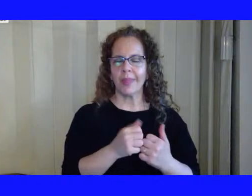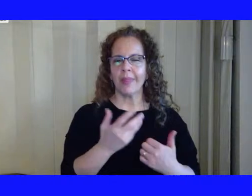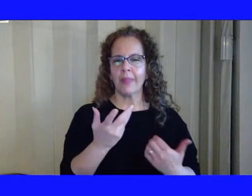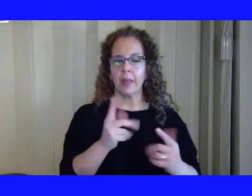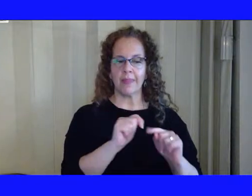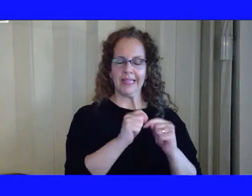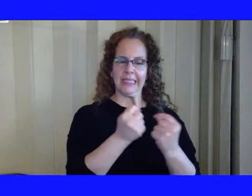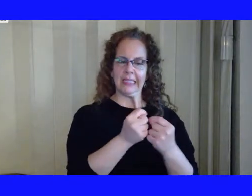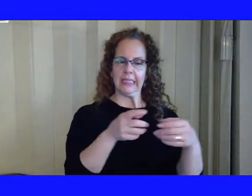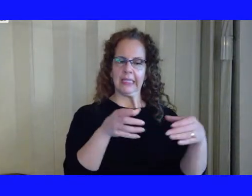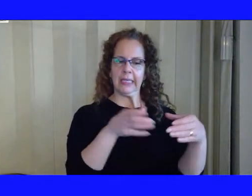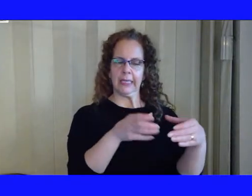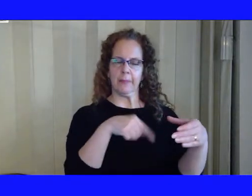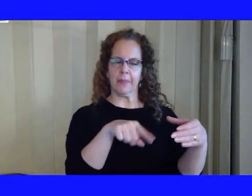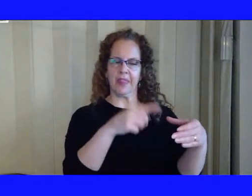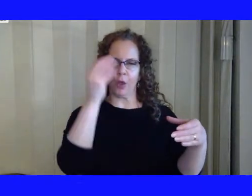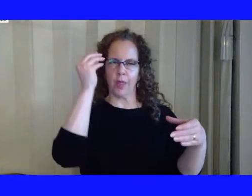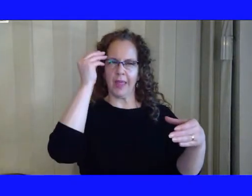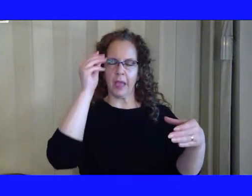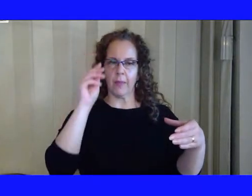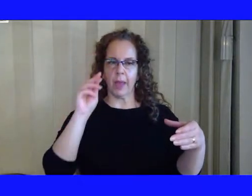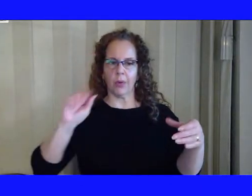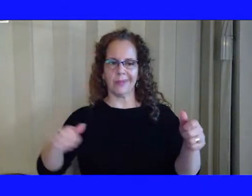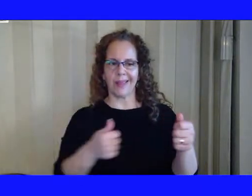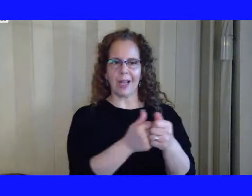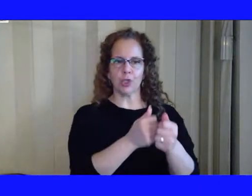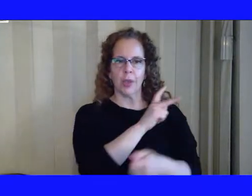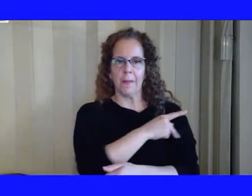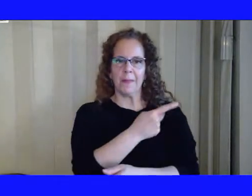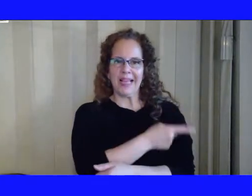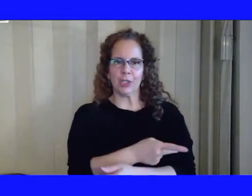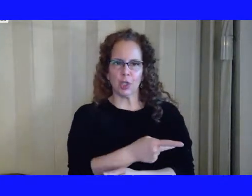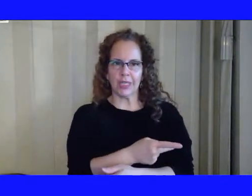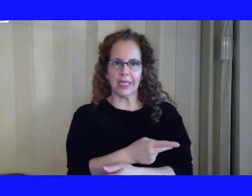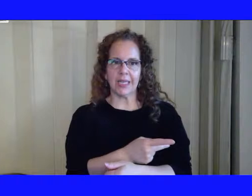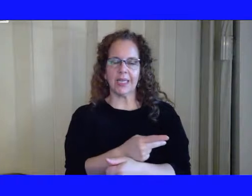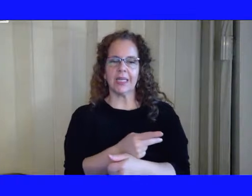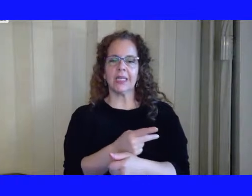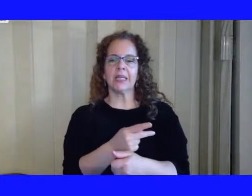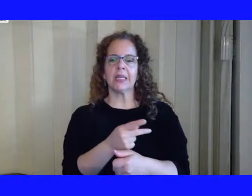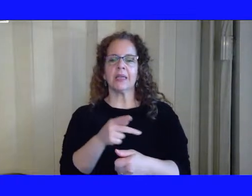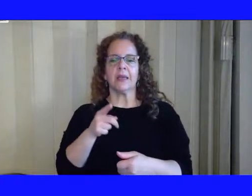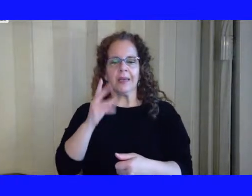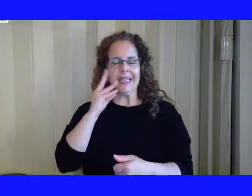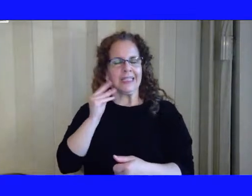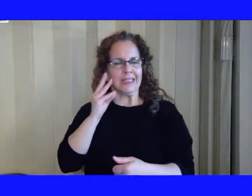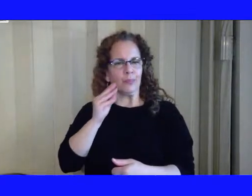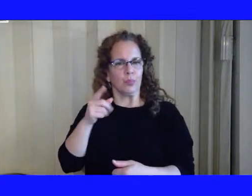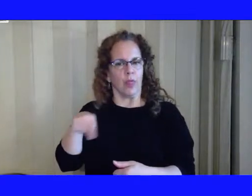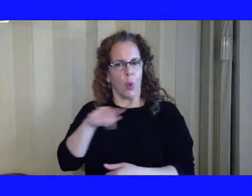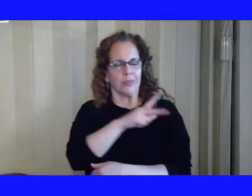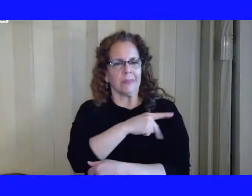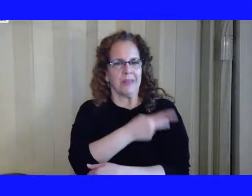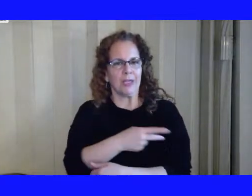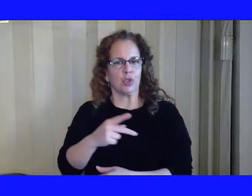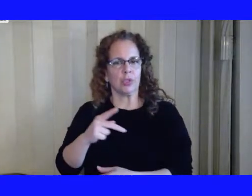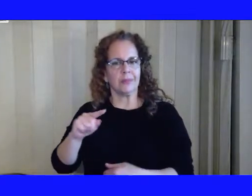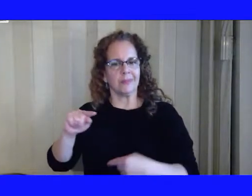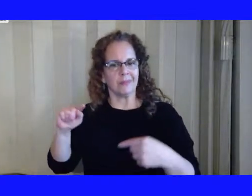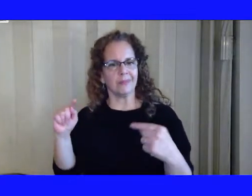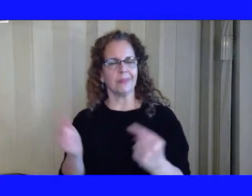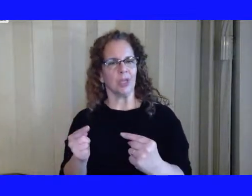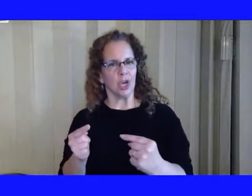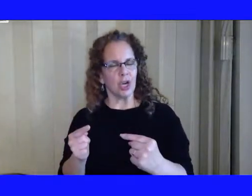that. So I think I'm okay. That was okay. That's good. I think I just had different information, but that's